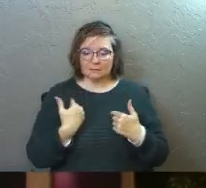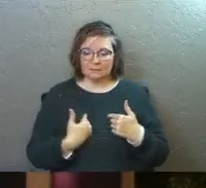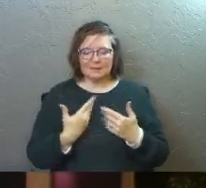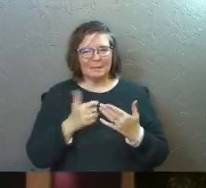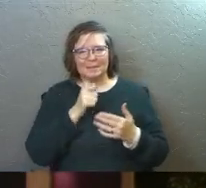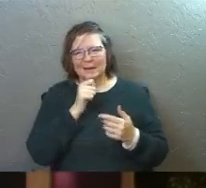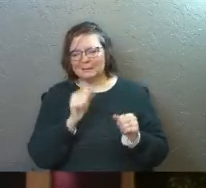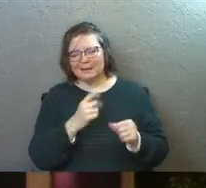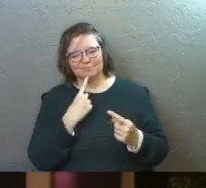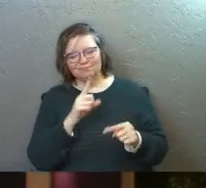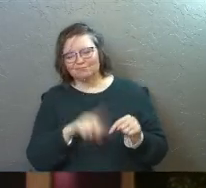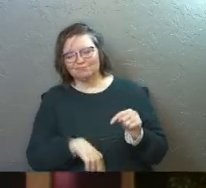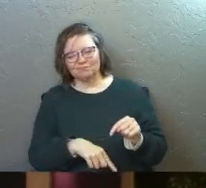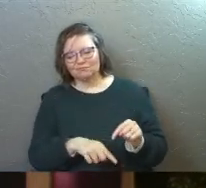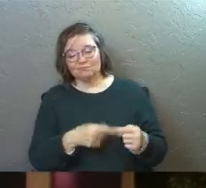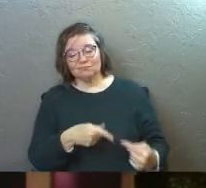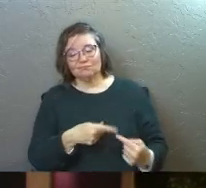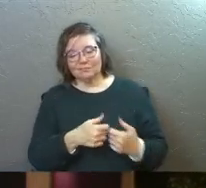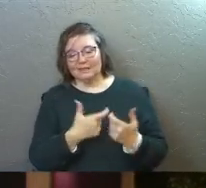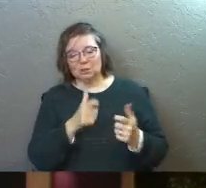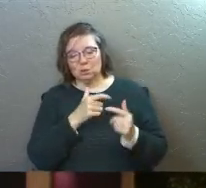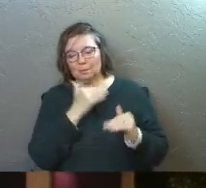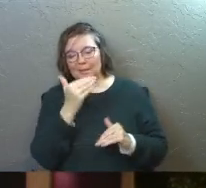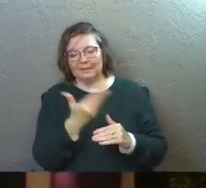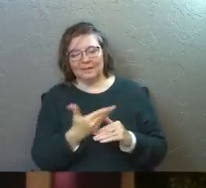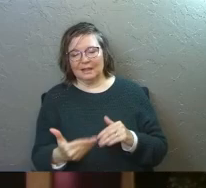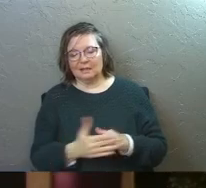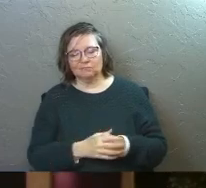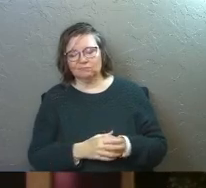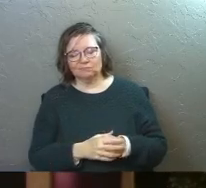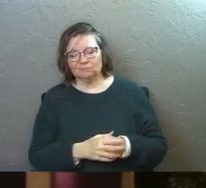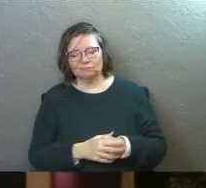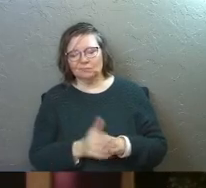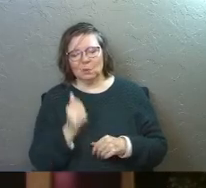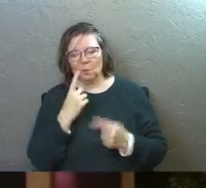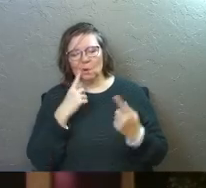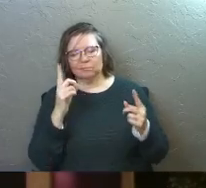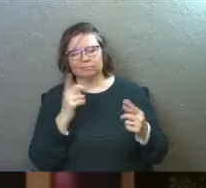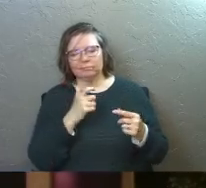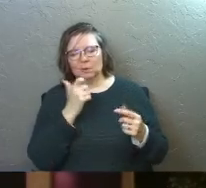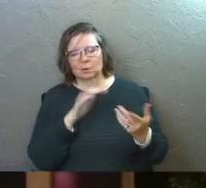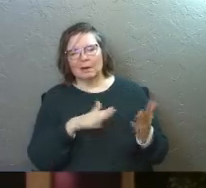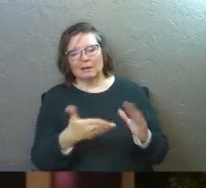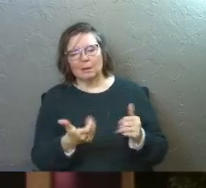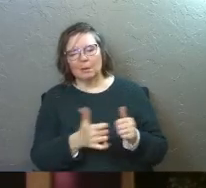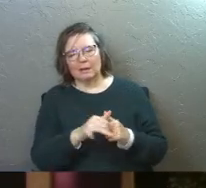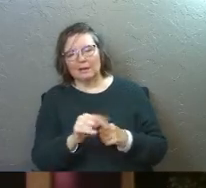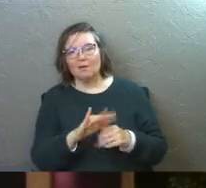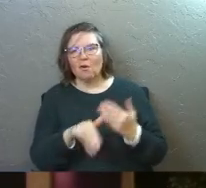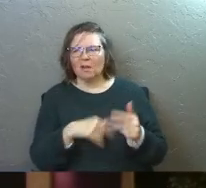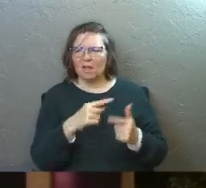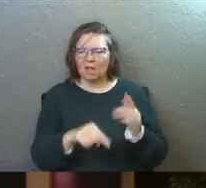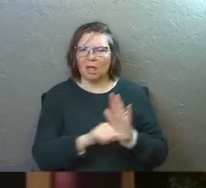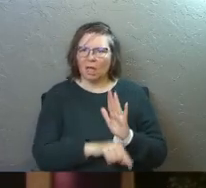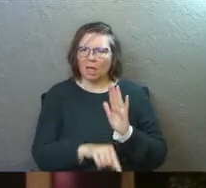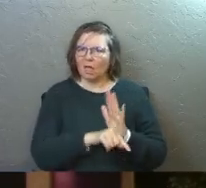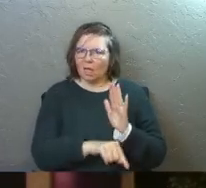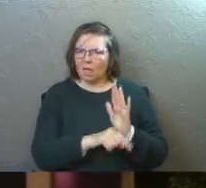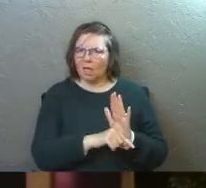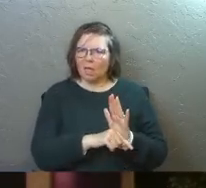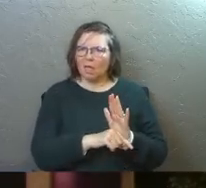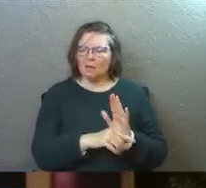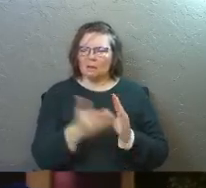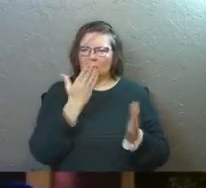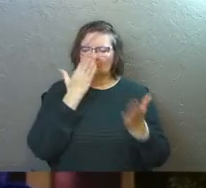say, yeah, you're probably not going to be able to get there, man. This thing you're struggling with, it's just too big of a thing. You probably won't get free from it. You'll probably die with it. So all these, like every other